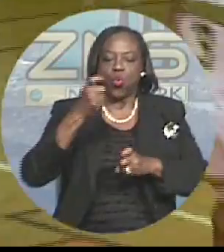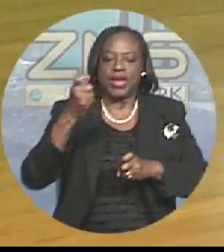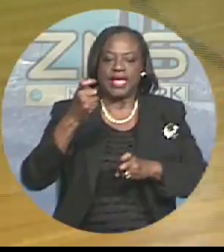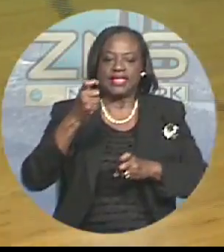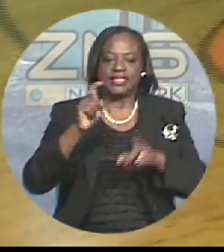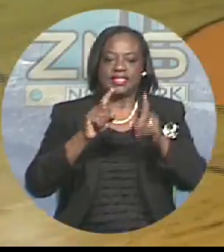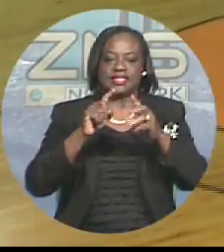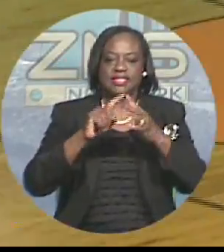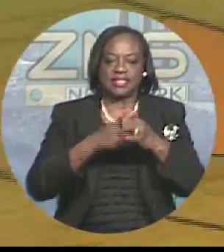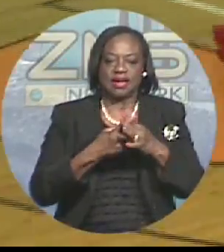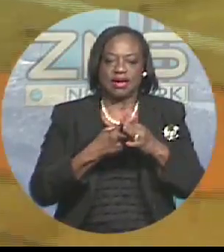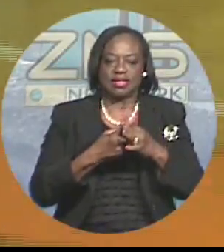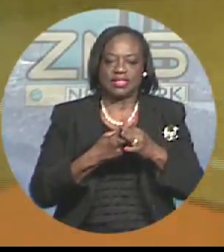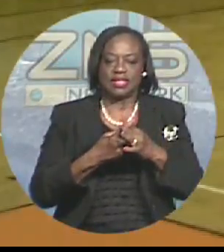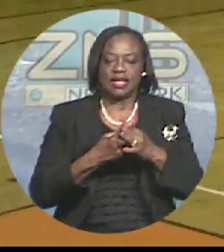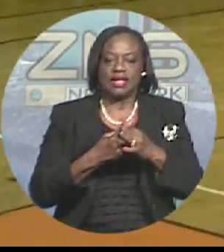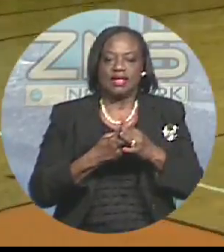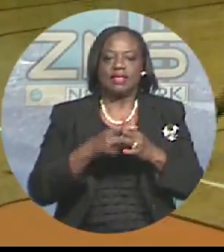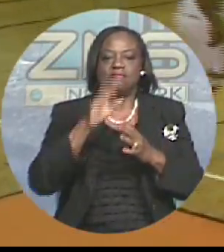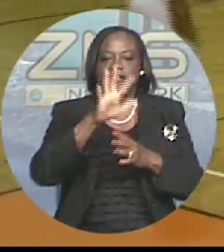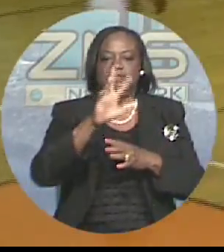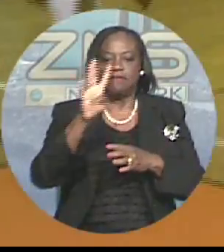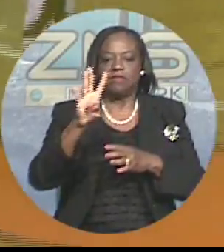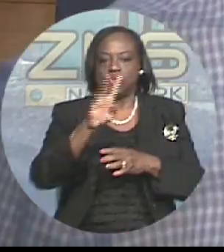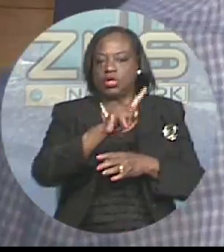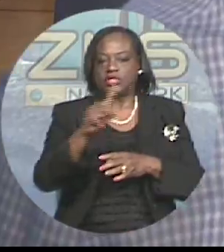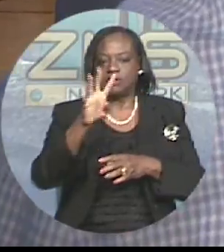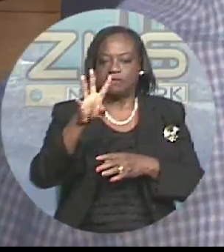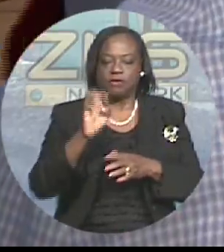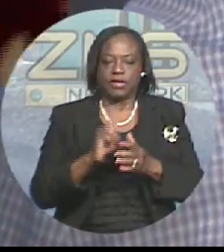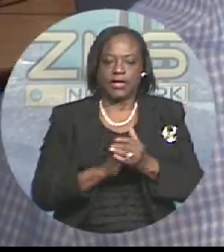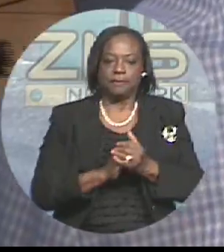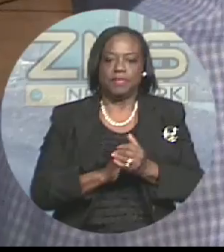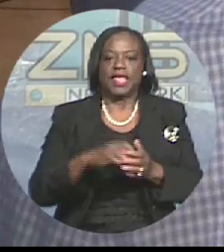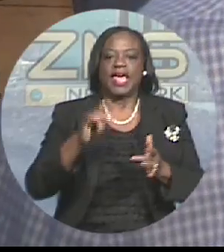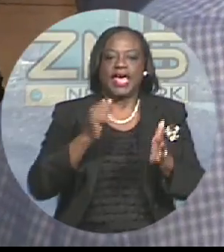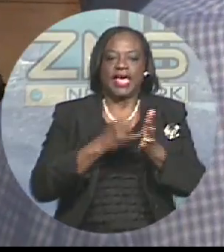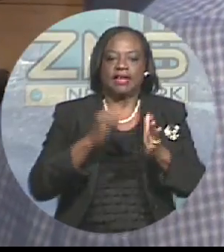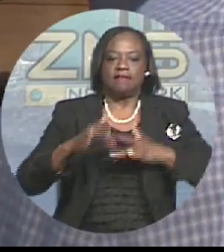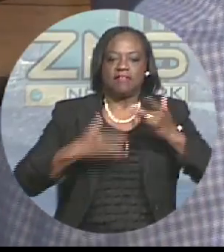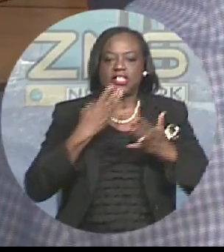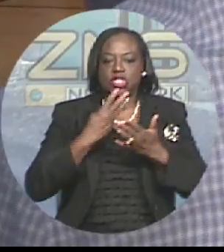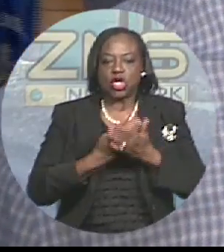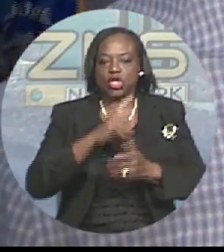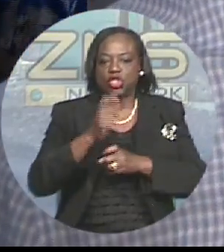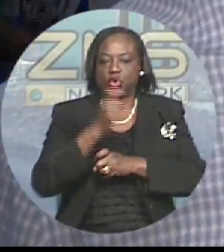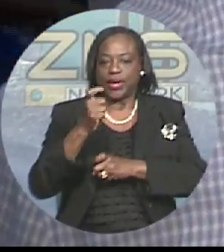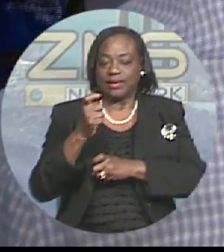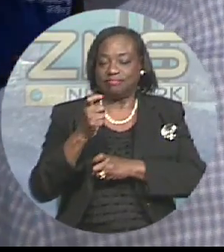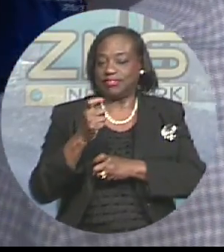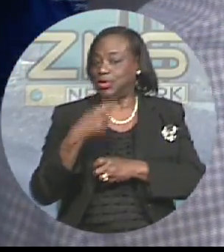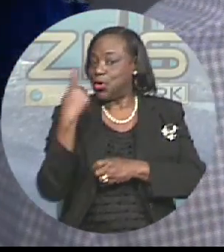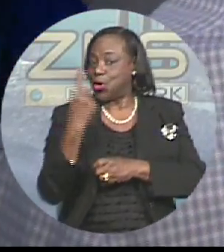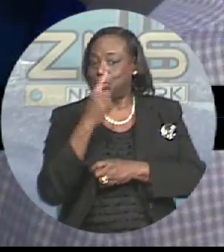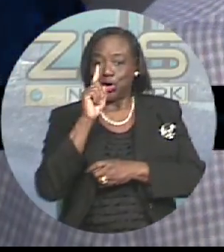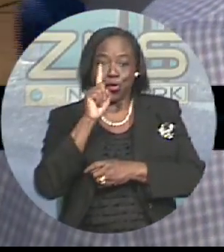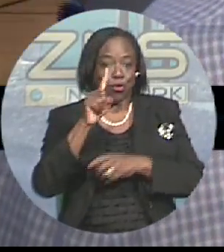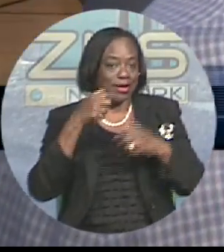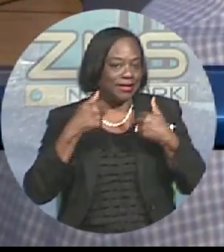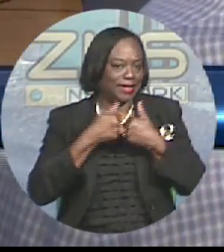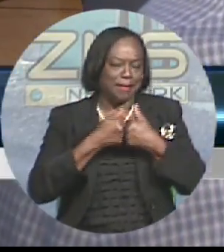Bethel Stingrays their first loss, 54-40. It feels good to win, but that's just one game. It's a long